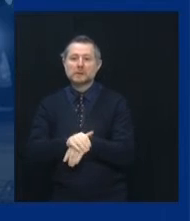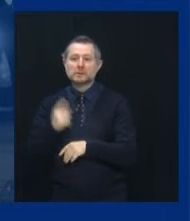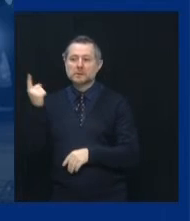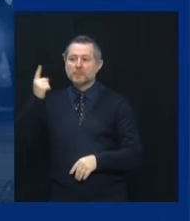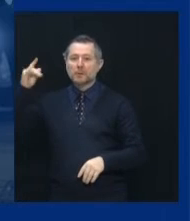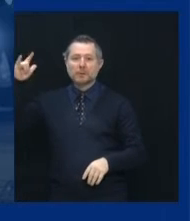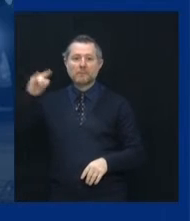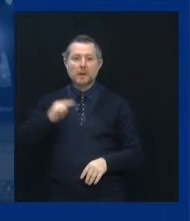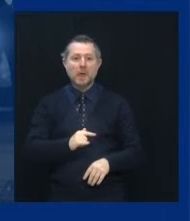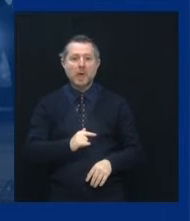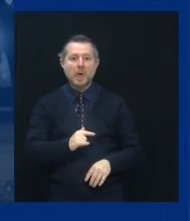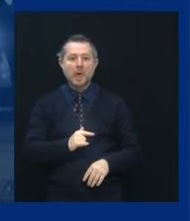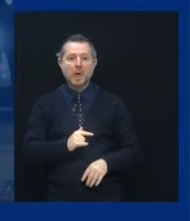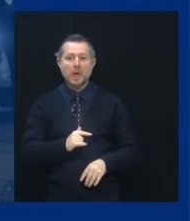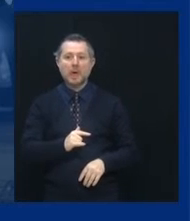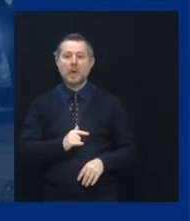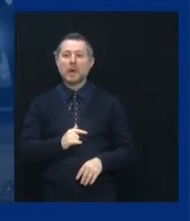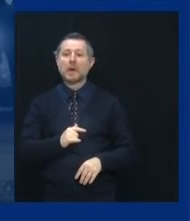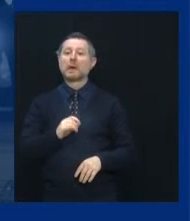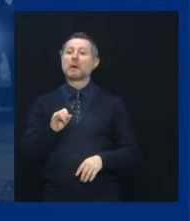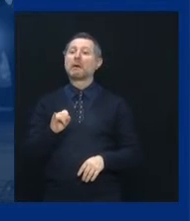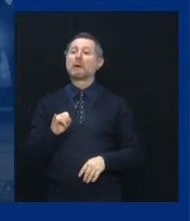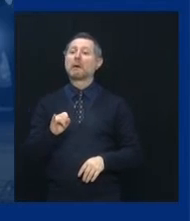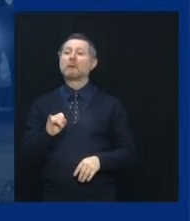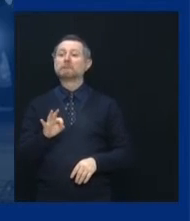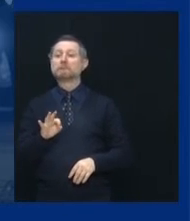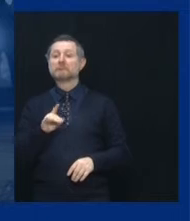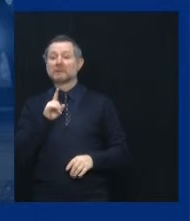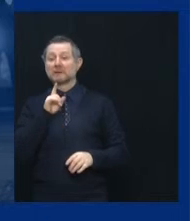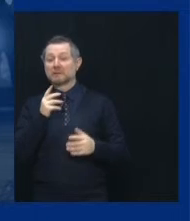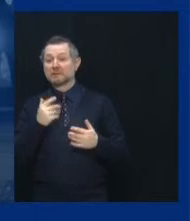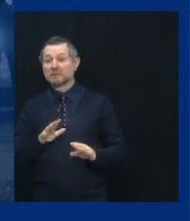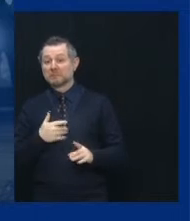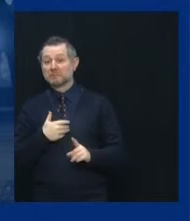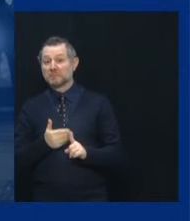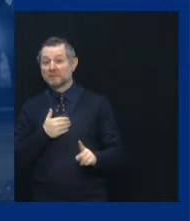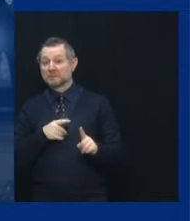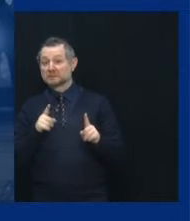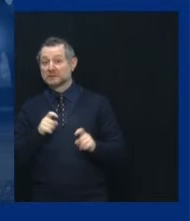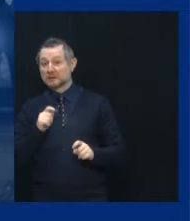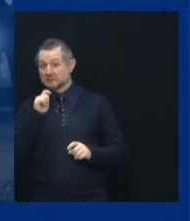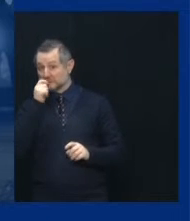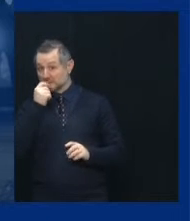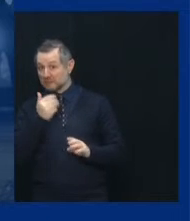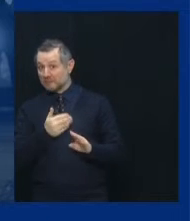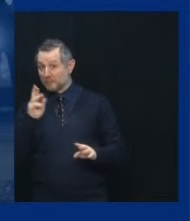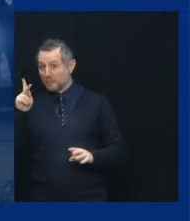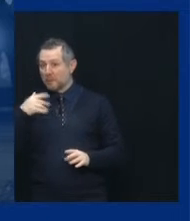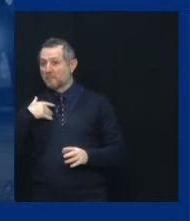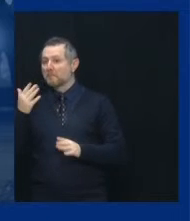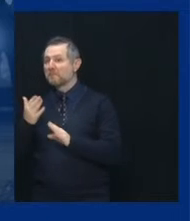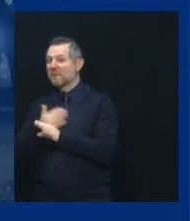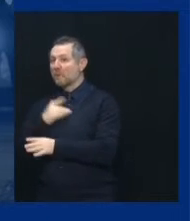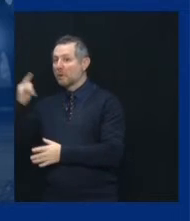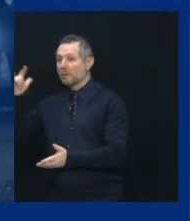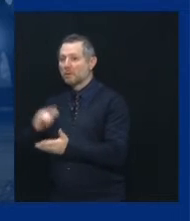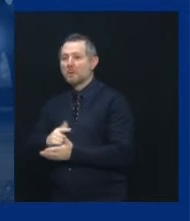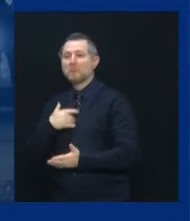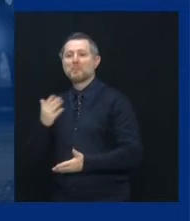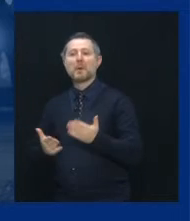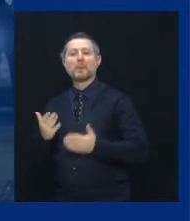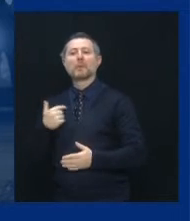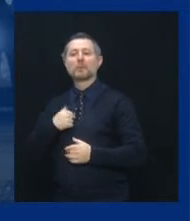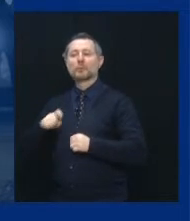So if we had tested people from the UK before they got here, we wouldn't have had